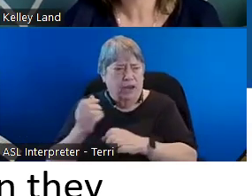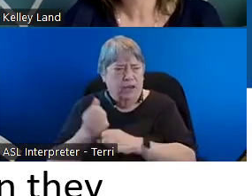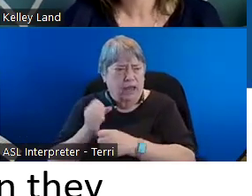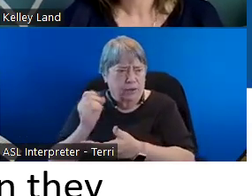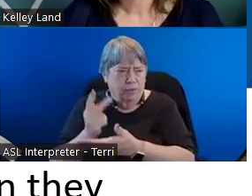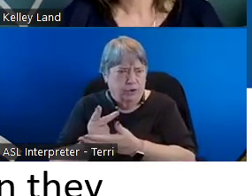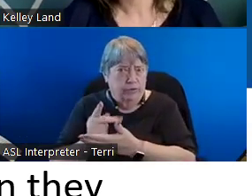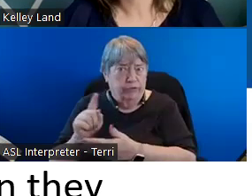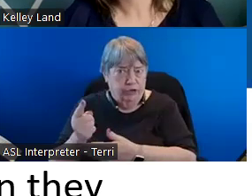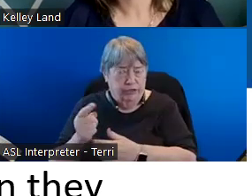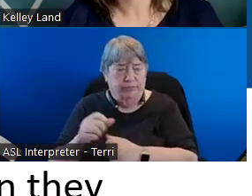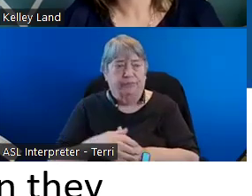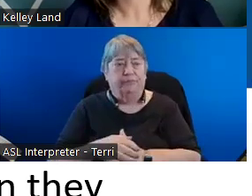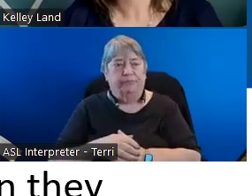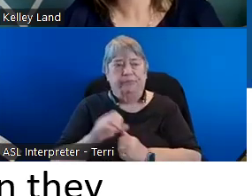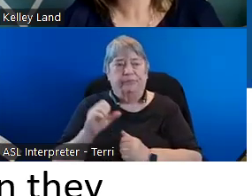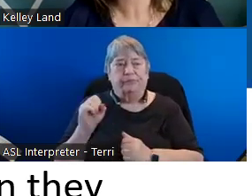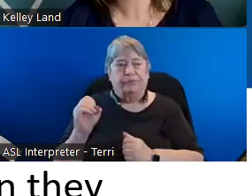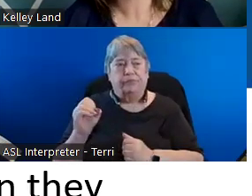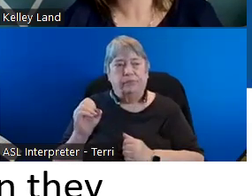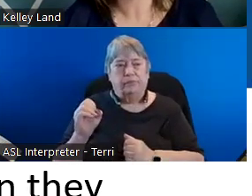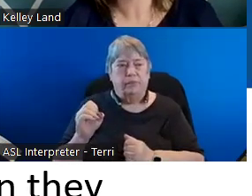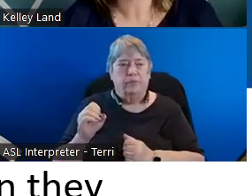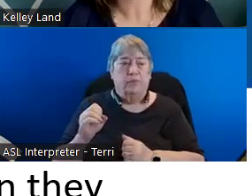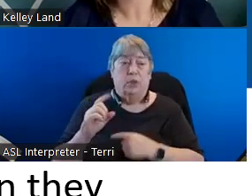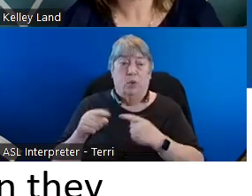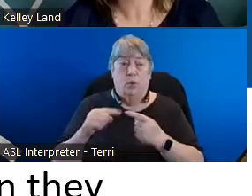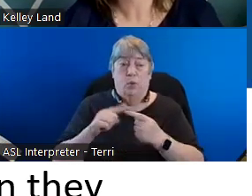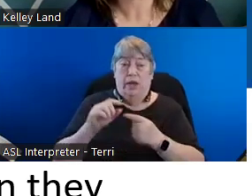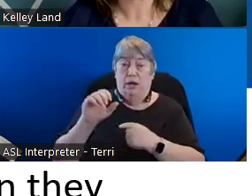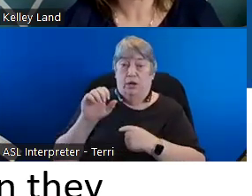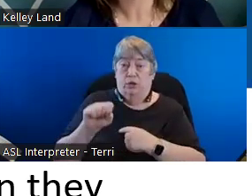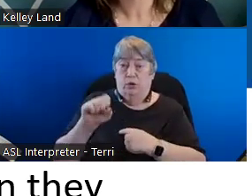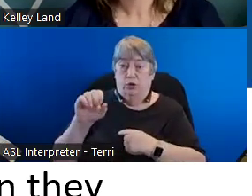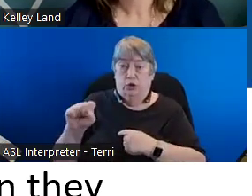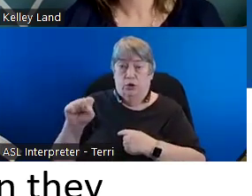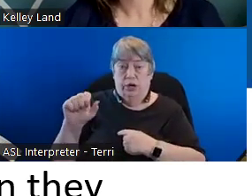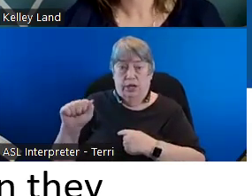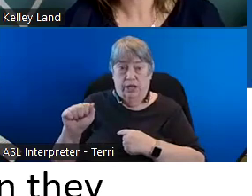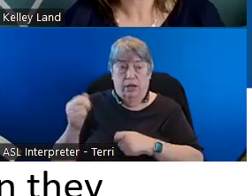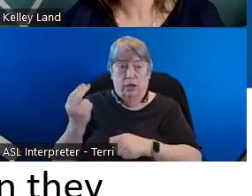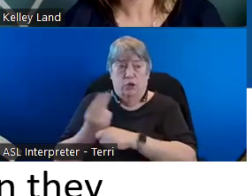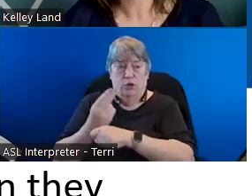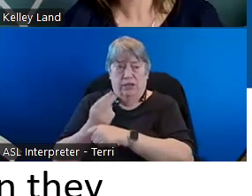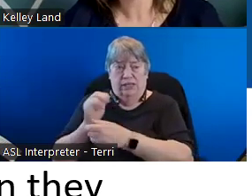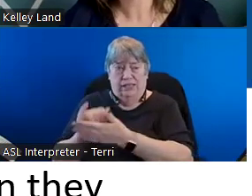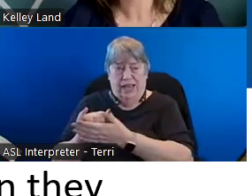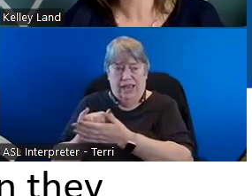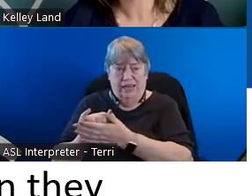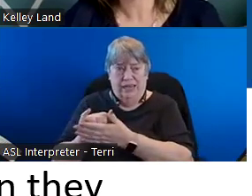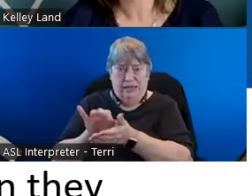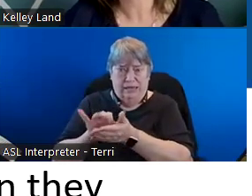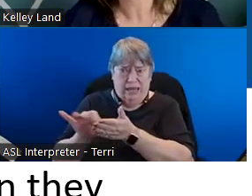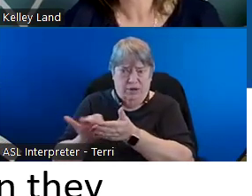first. So when Social Security is using the countable earnings, they're figuring out how much